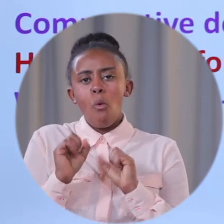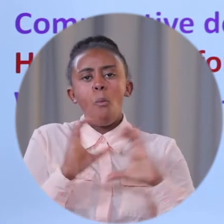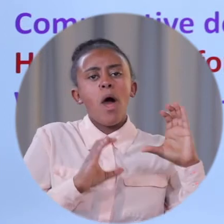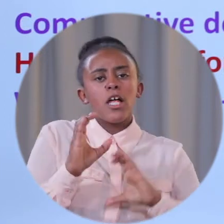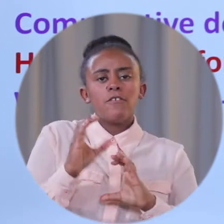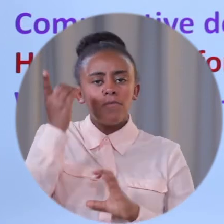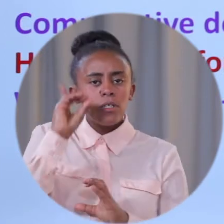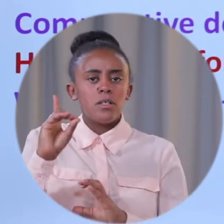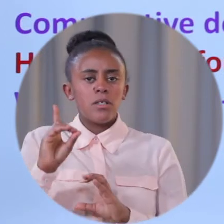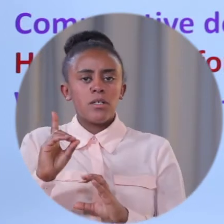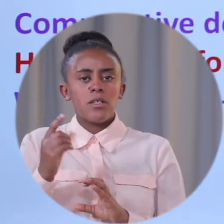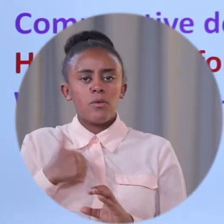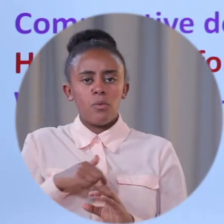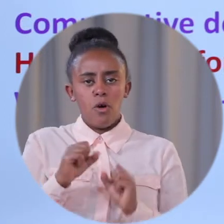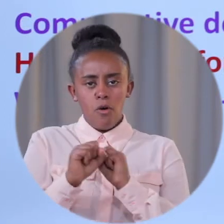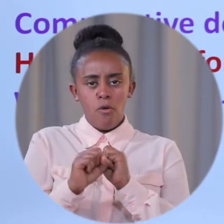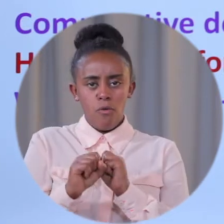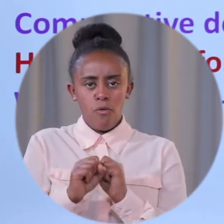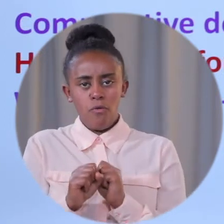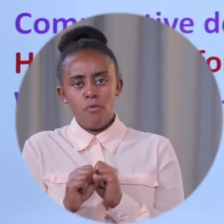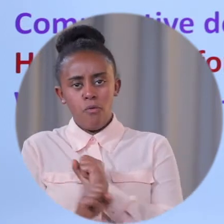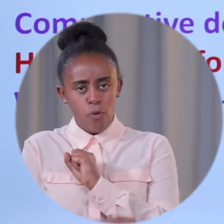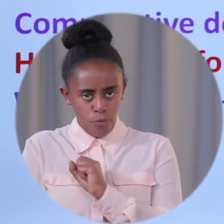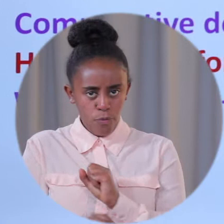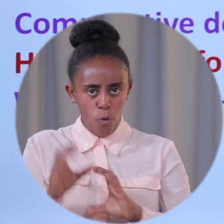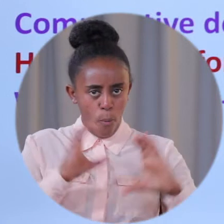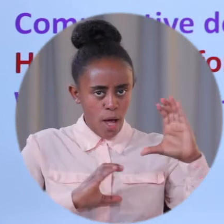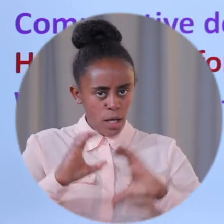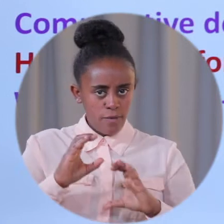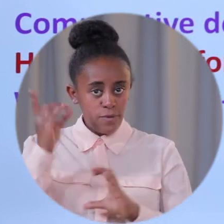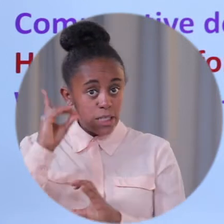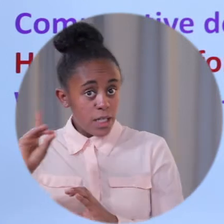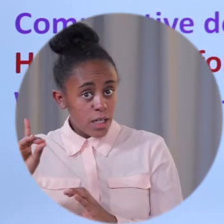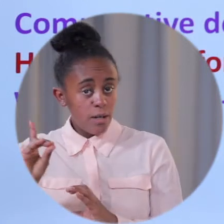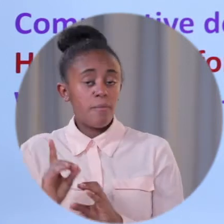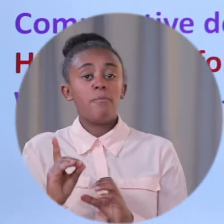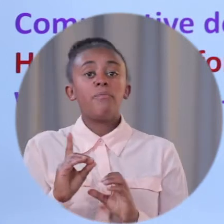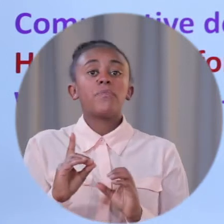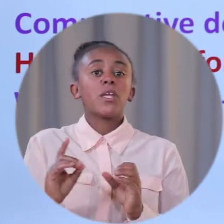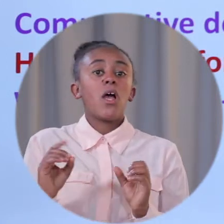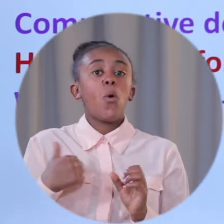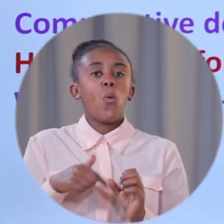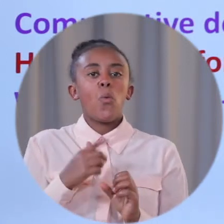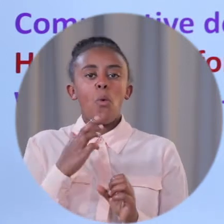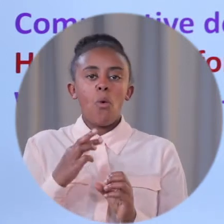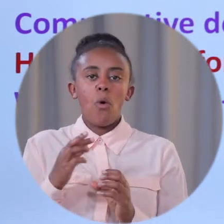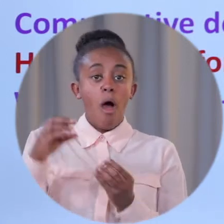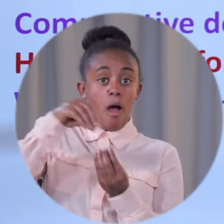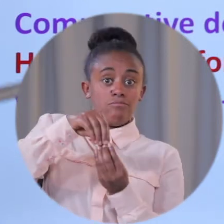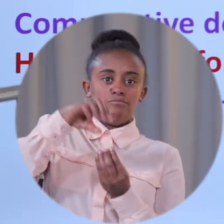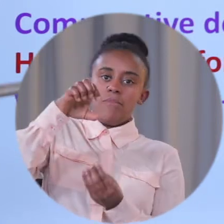degree? So, we have to form comparative degree. In order to form comparative degree, we add